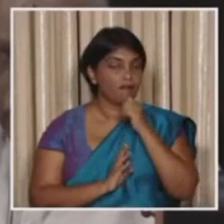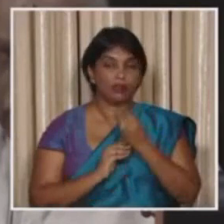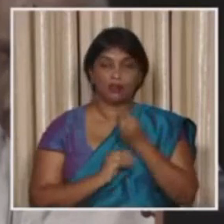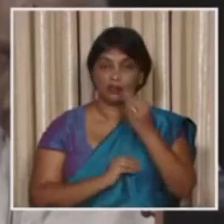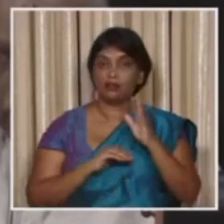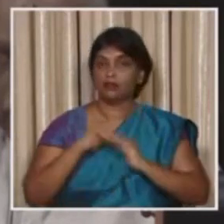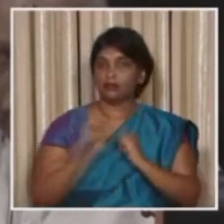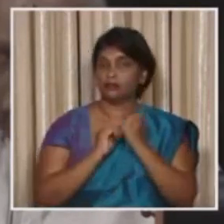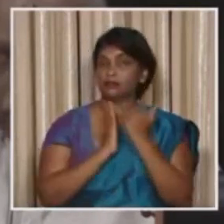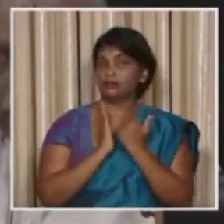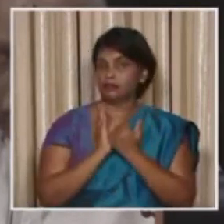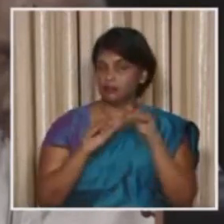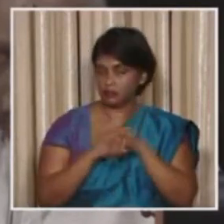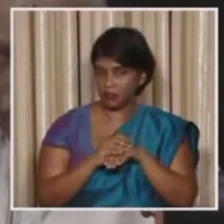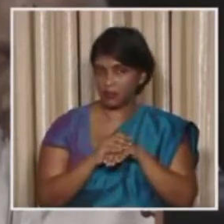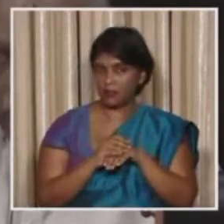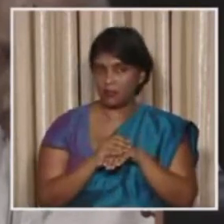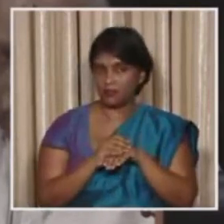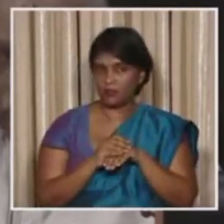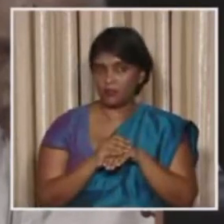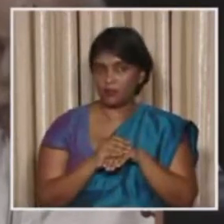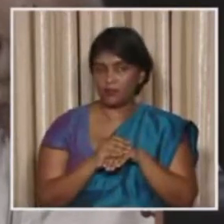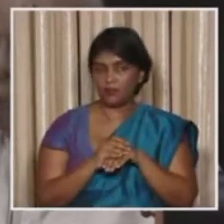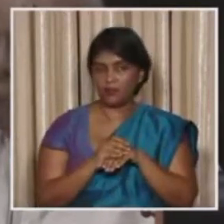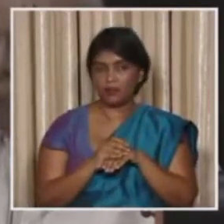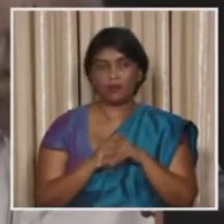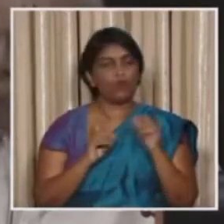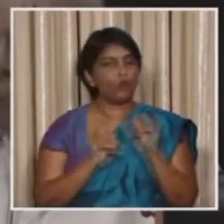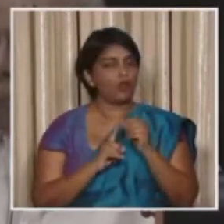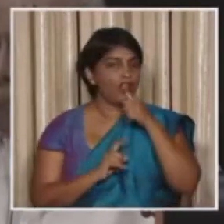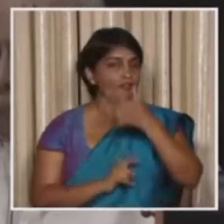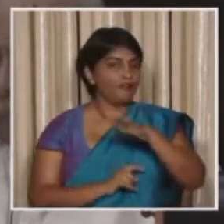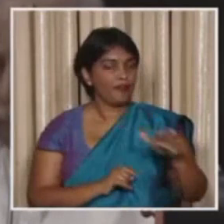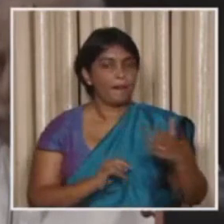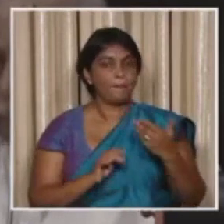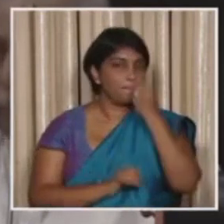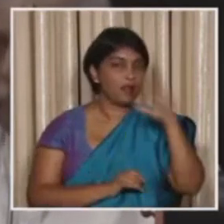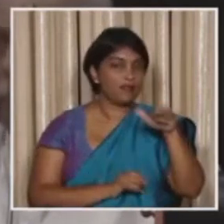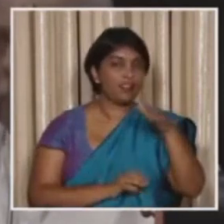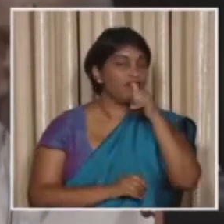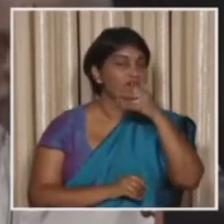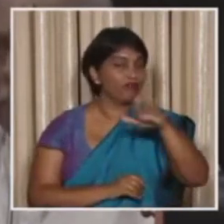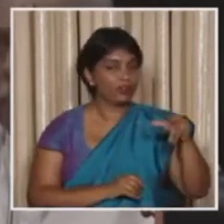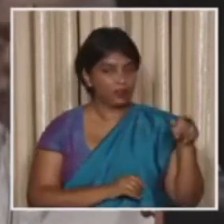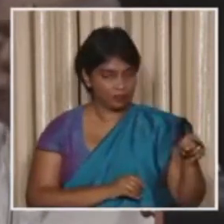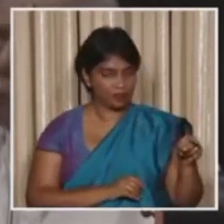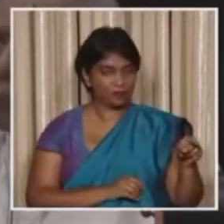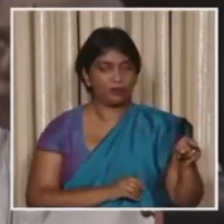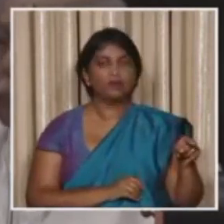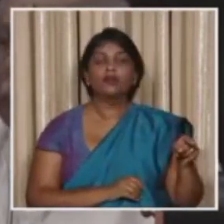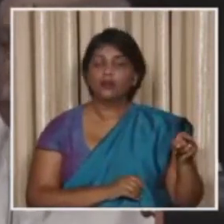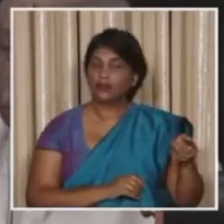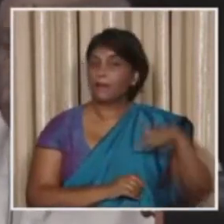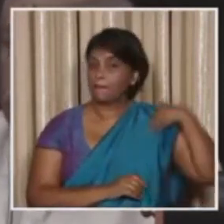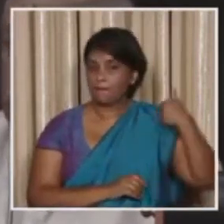the project for Punakarin tank, and Malvatua has been put in the special list of